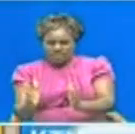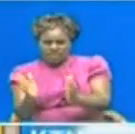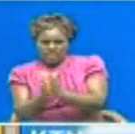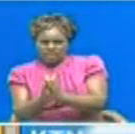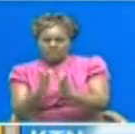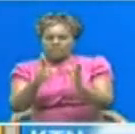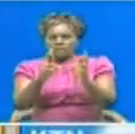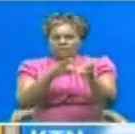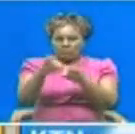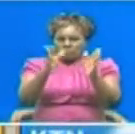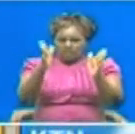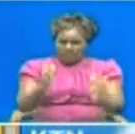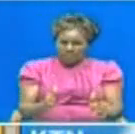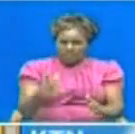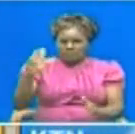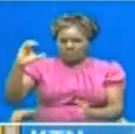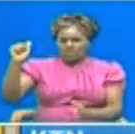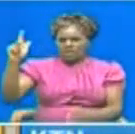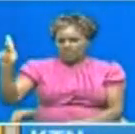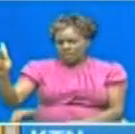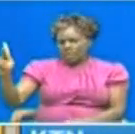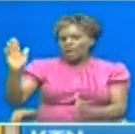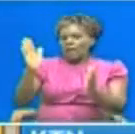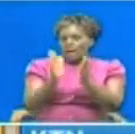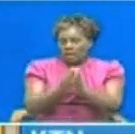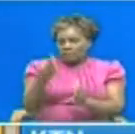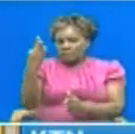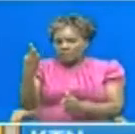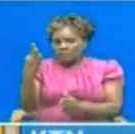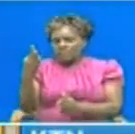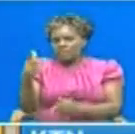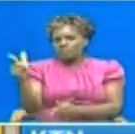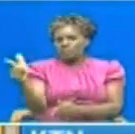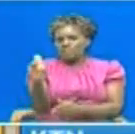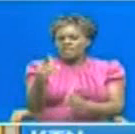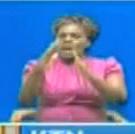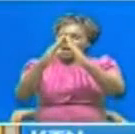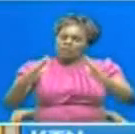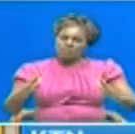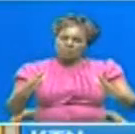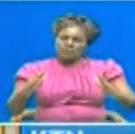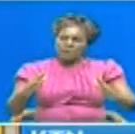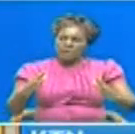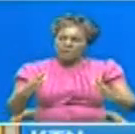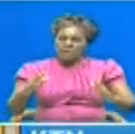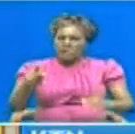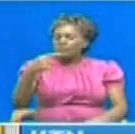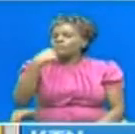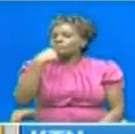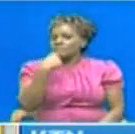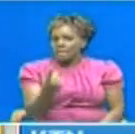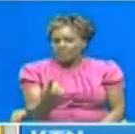regulator, the CAK, and the three lead media houses. Mr. Njenga, you point